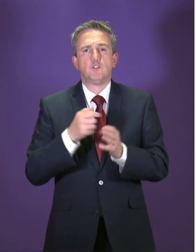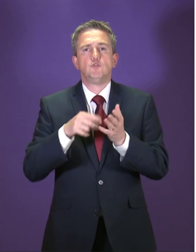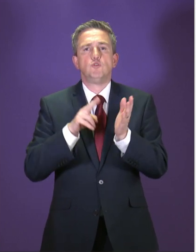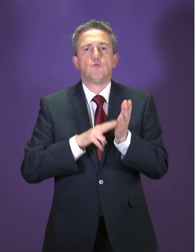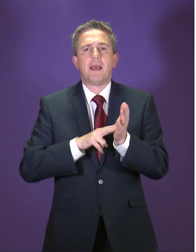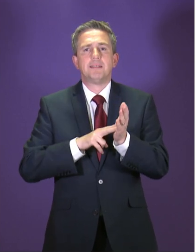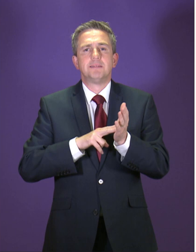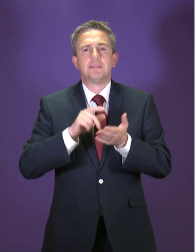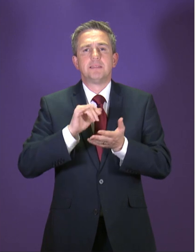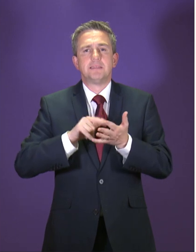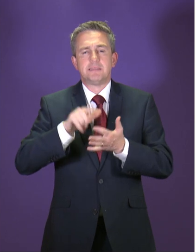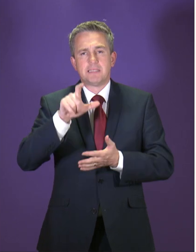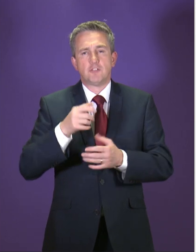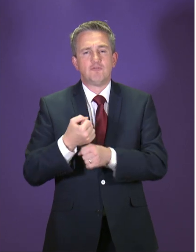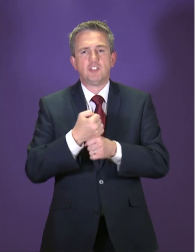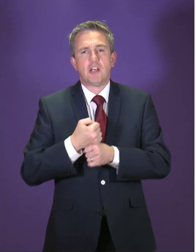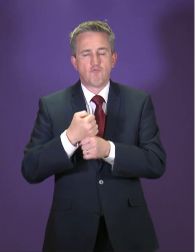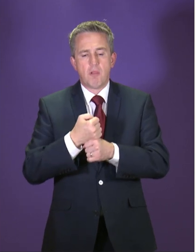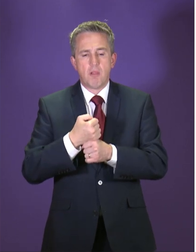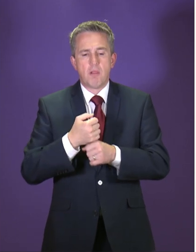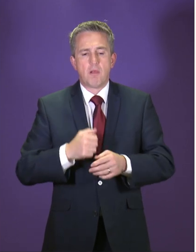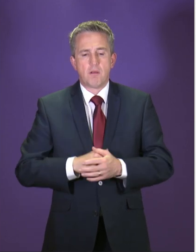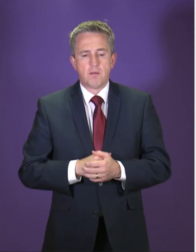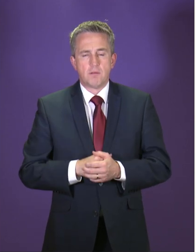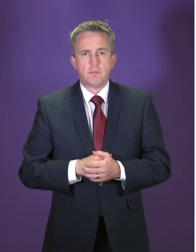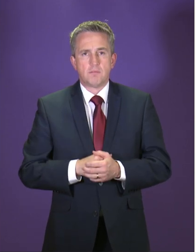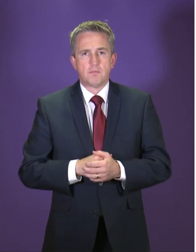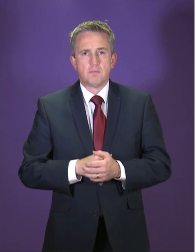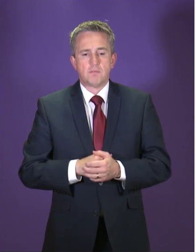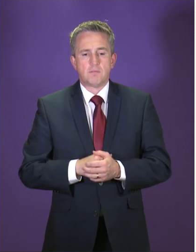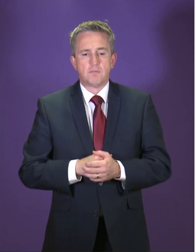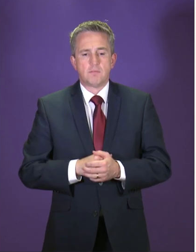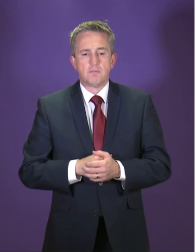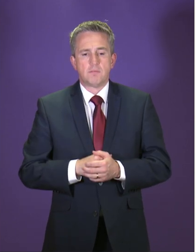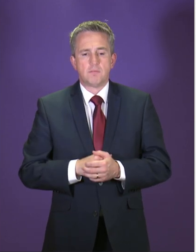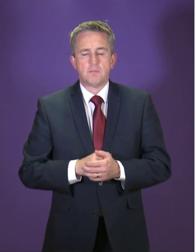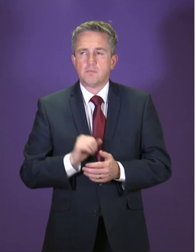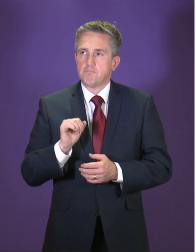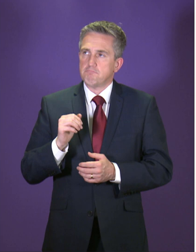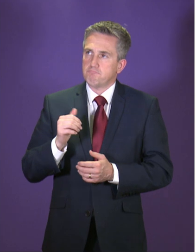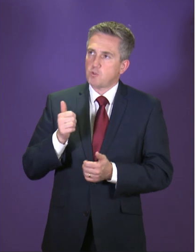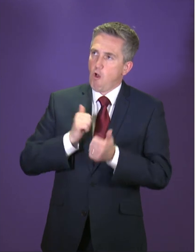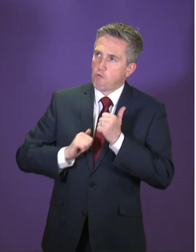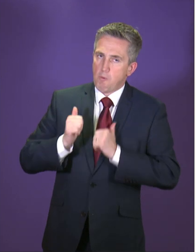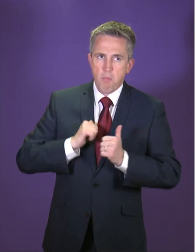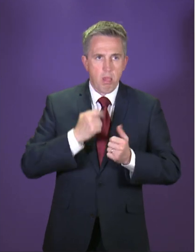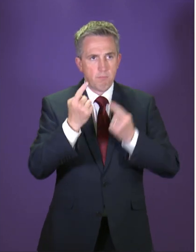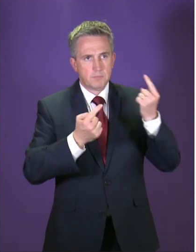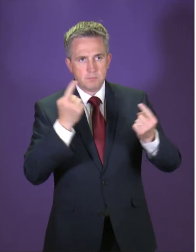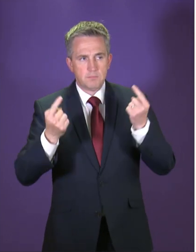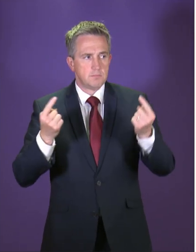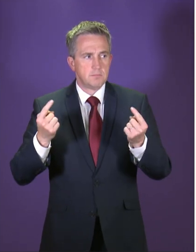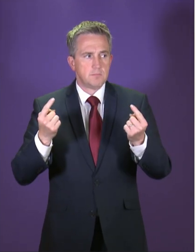Your Excellencies, in response to whatever we've